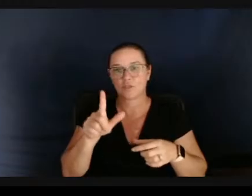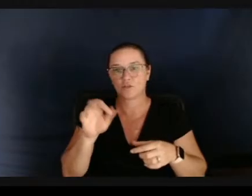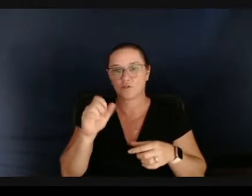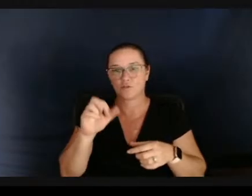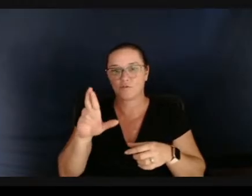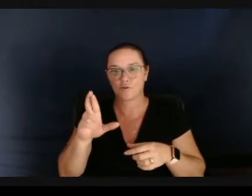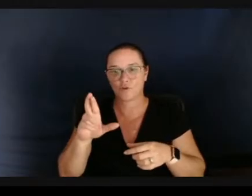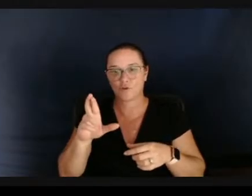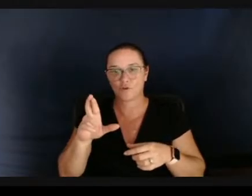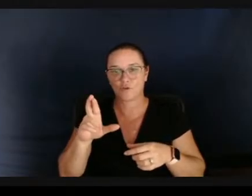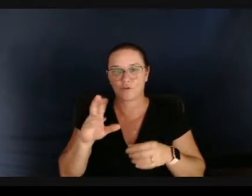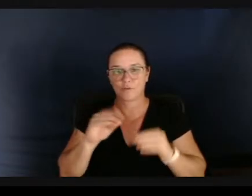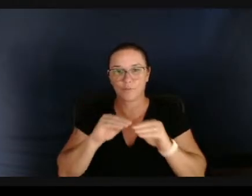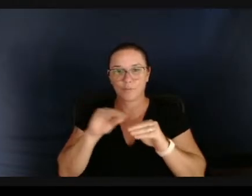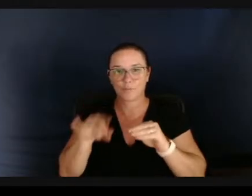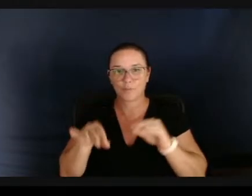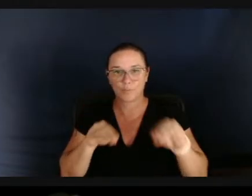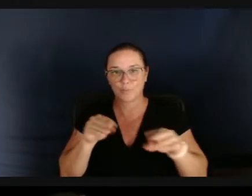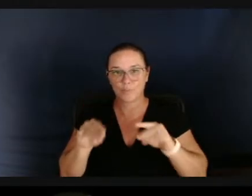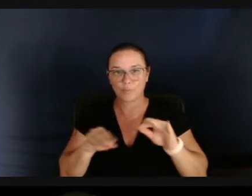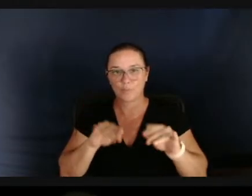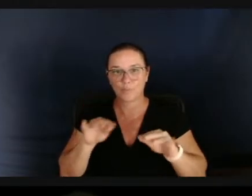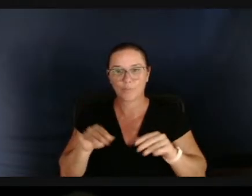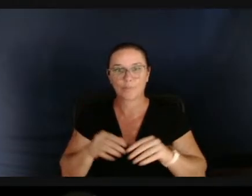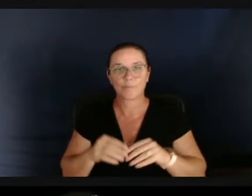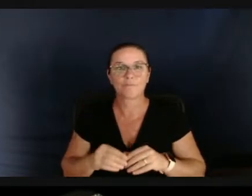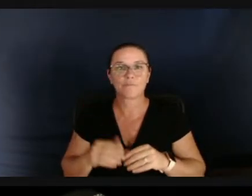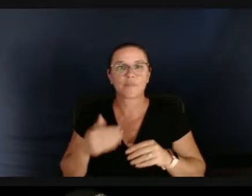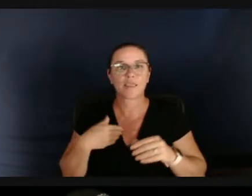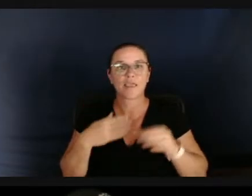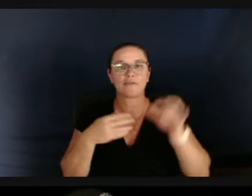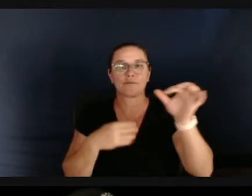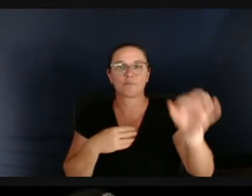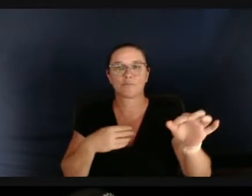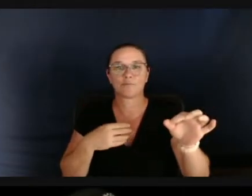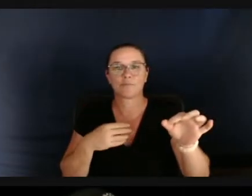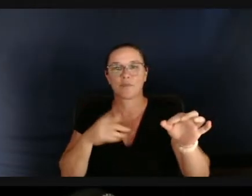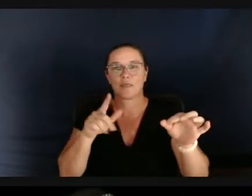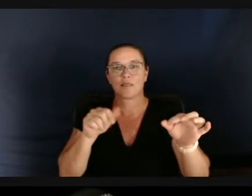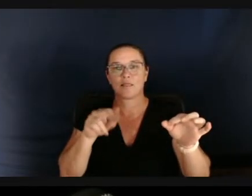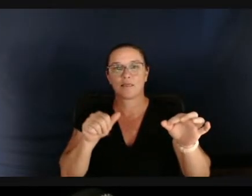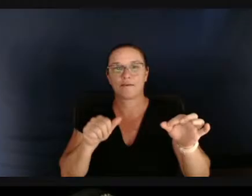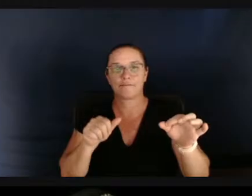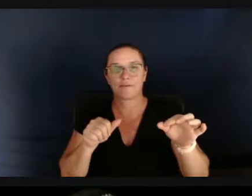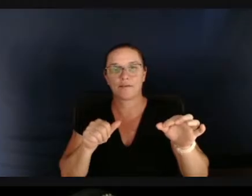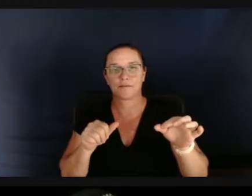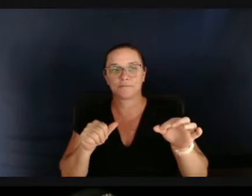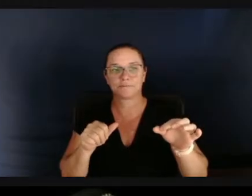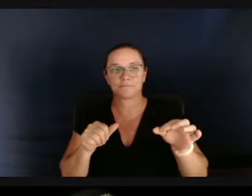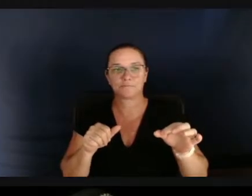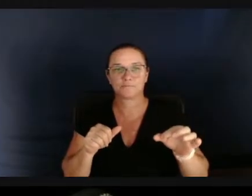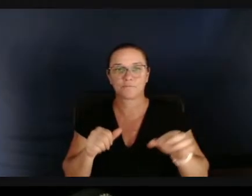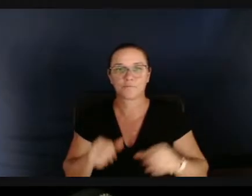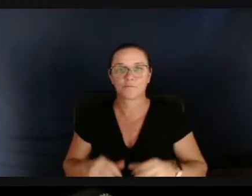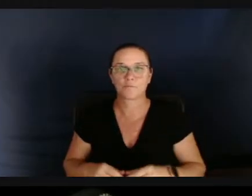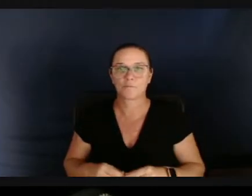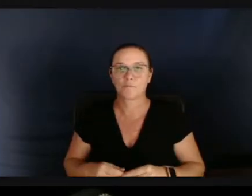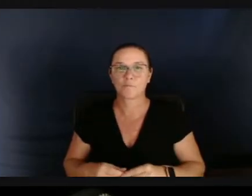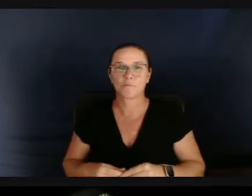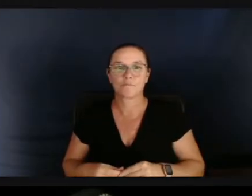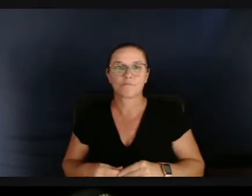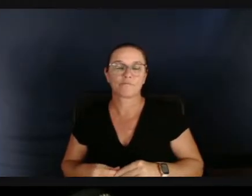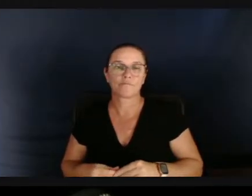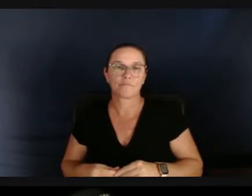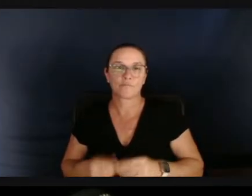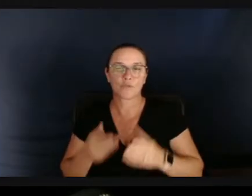here. But there's our little spot of lava or glow visible down through the fume.